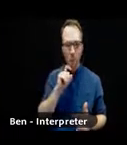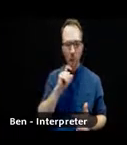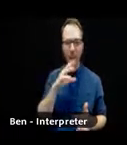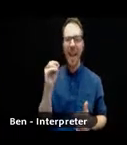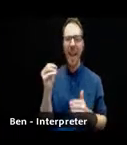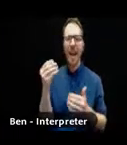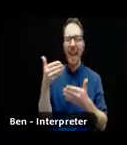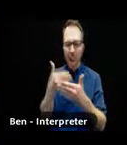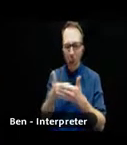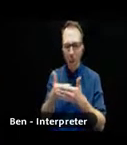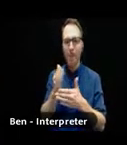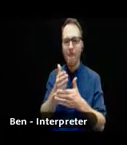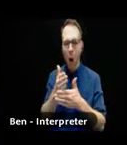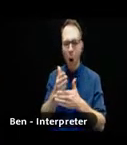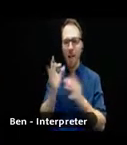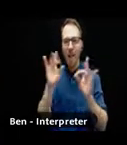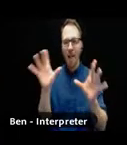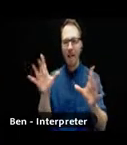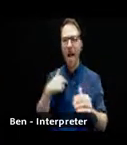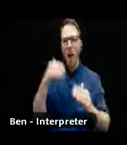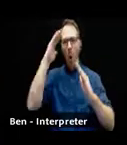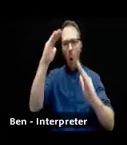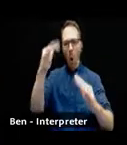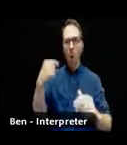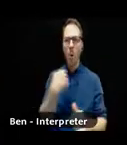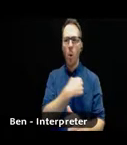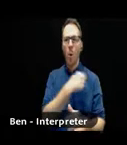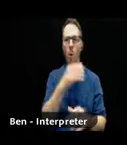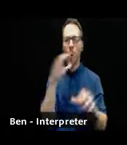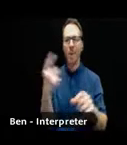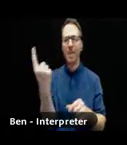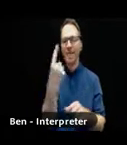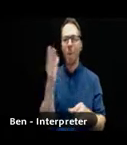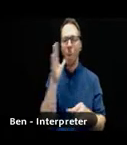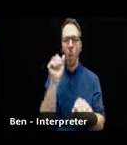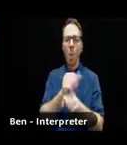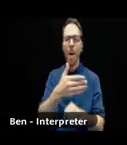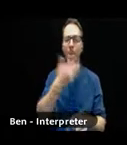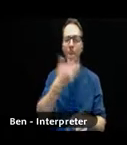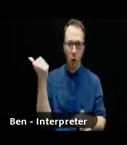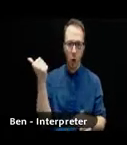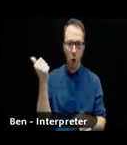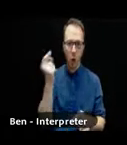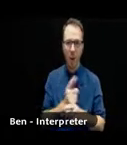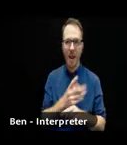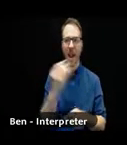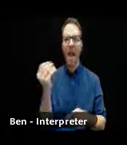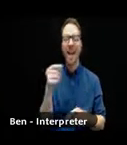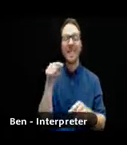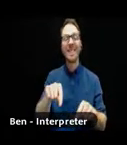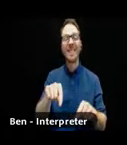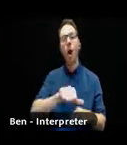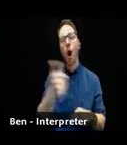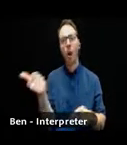with a hope that we will do something that will work better, right? And that it is another thing that we can